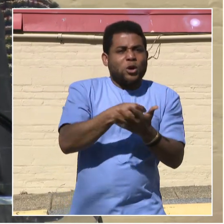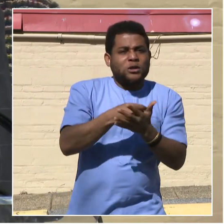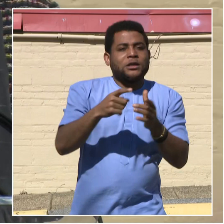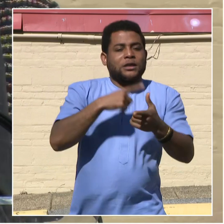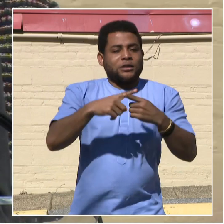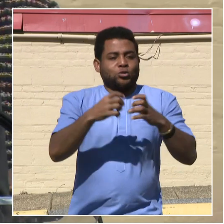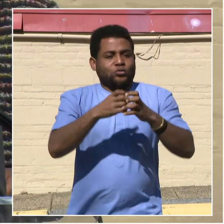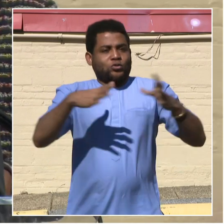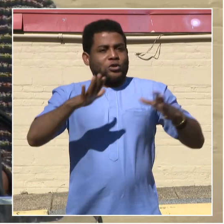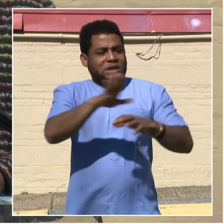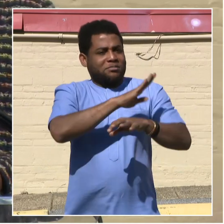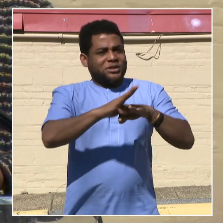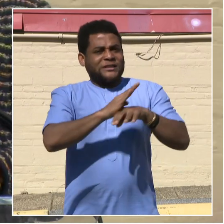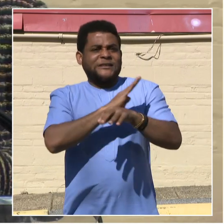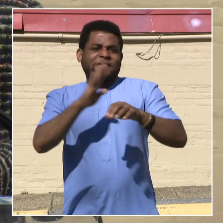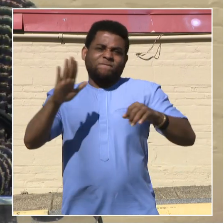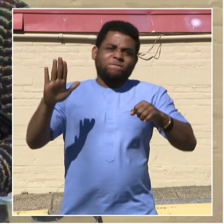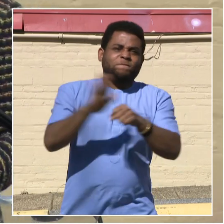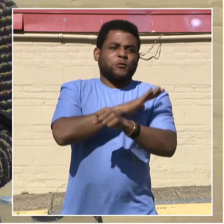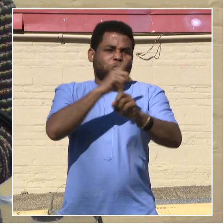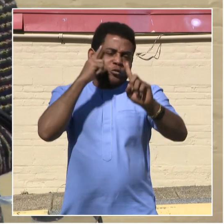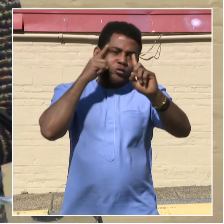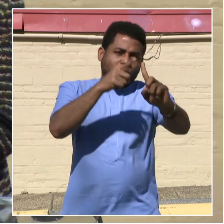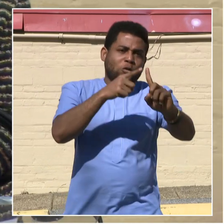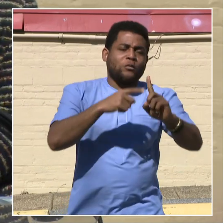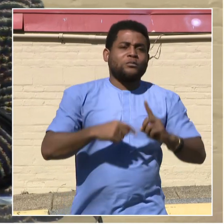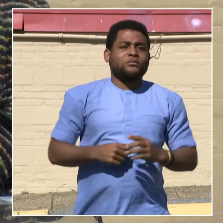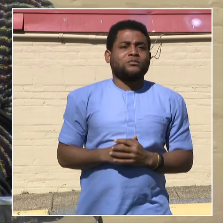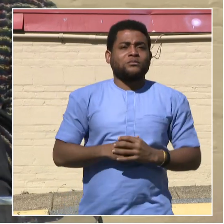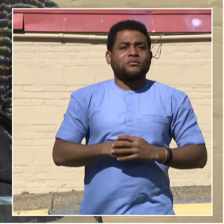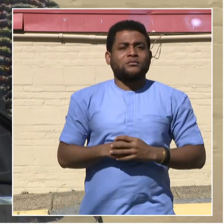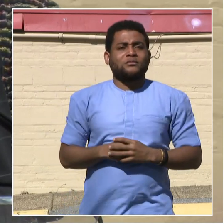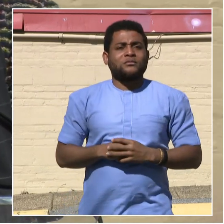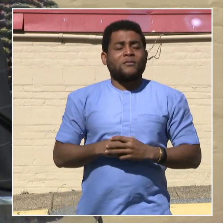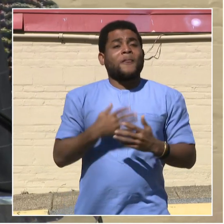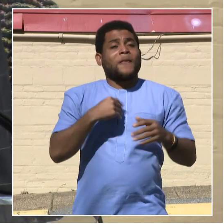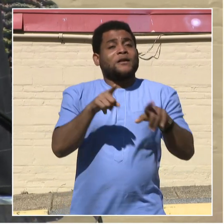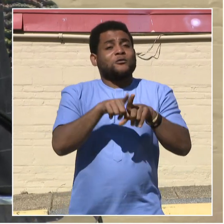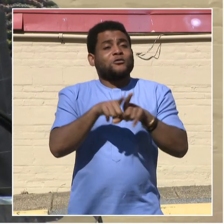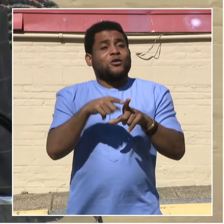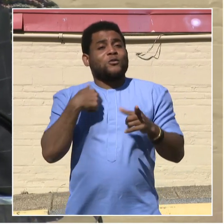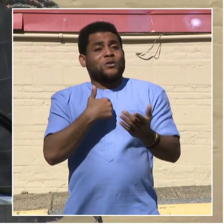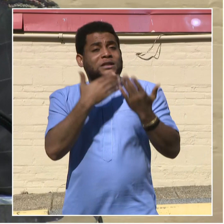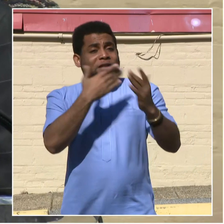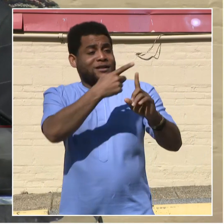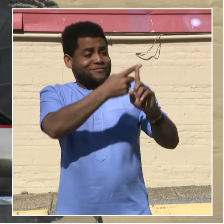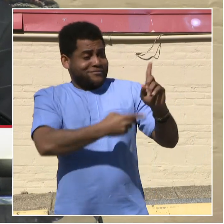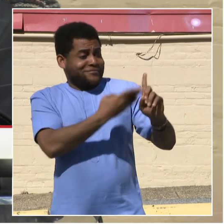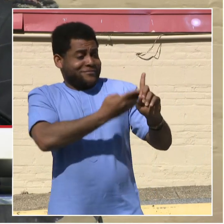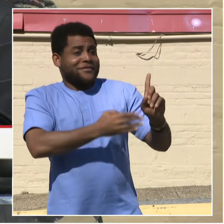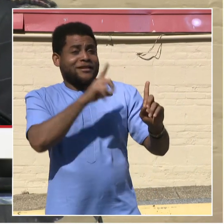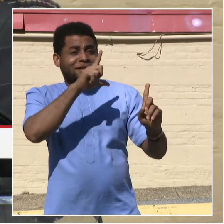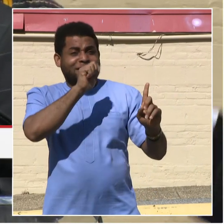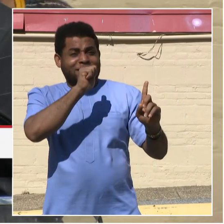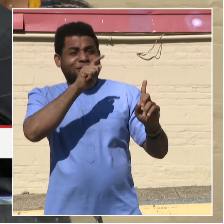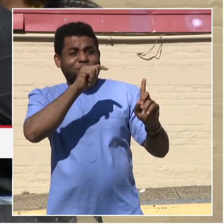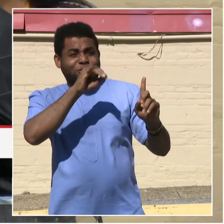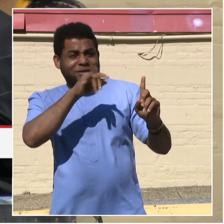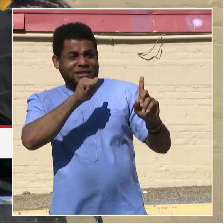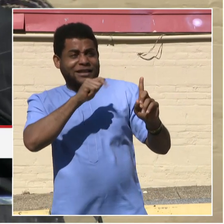their dreams. I also want to thank LaToya Lyles, owner of Tsunami Hair